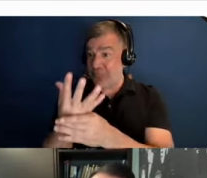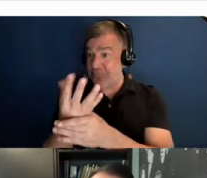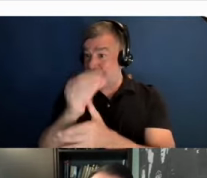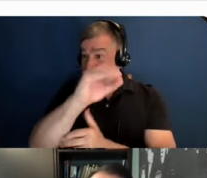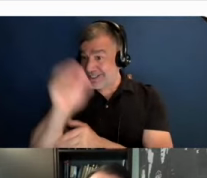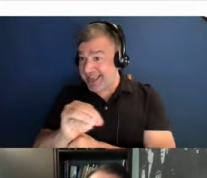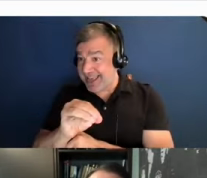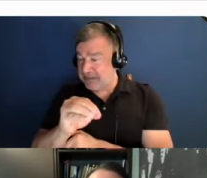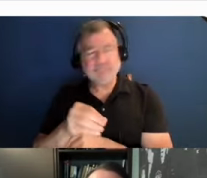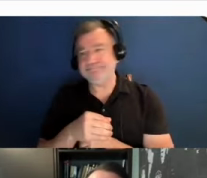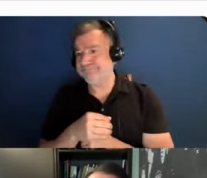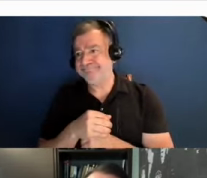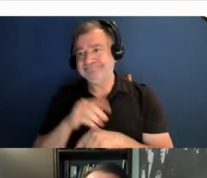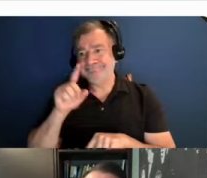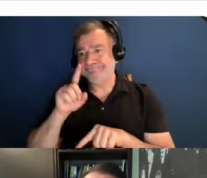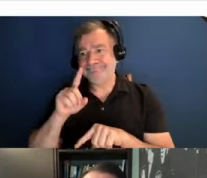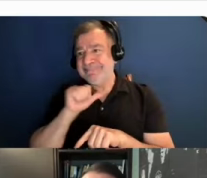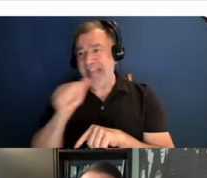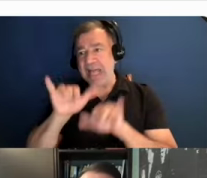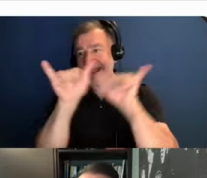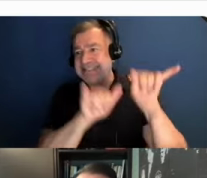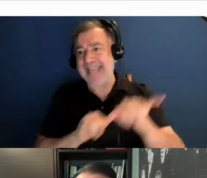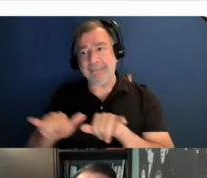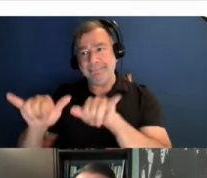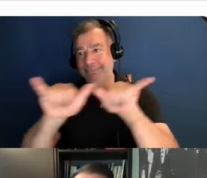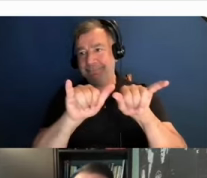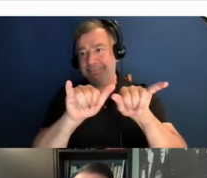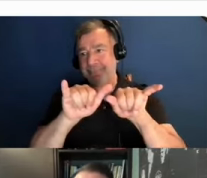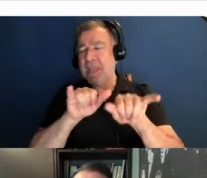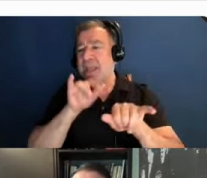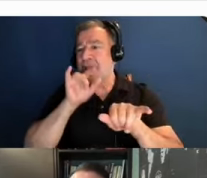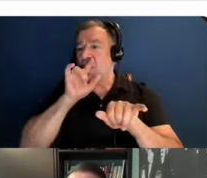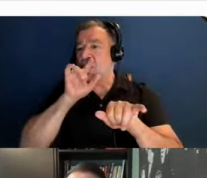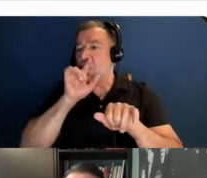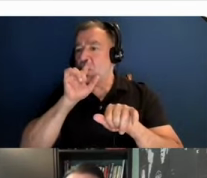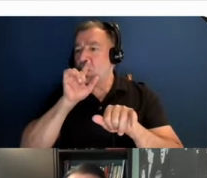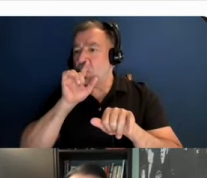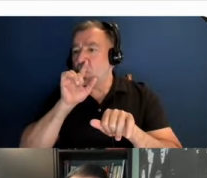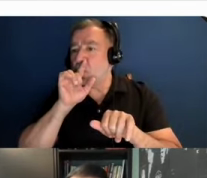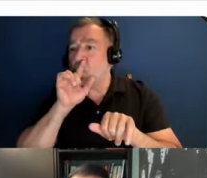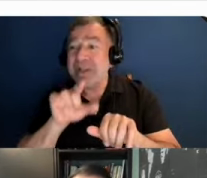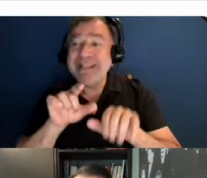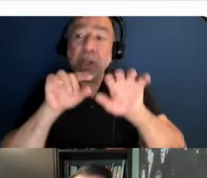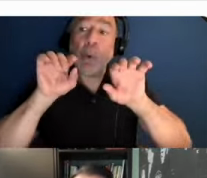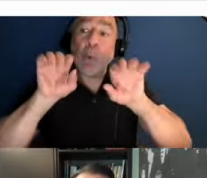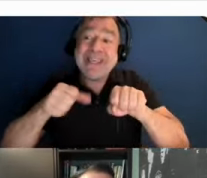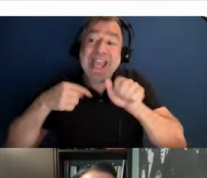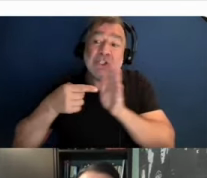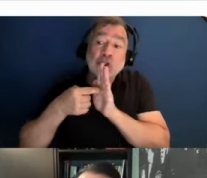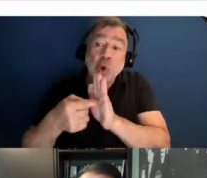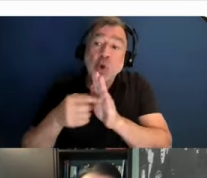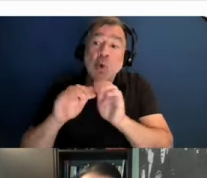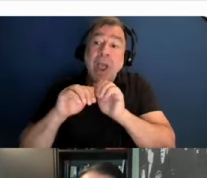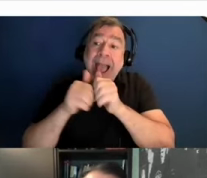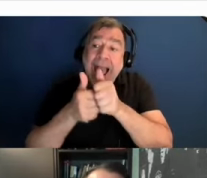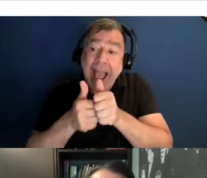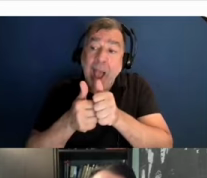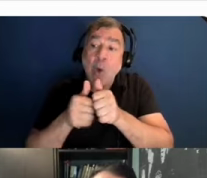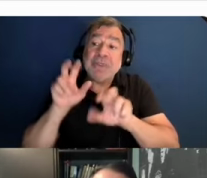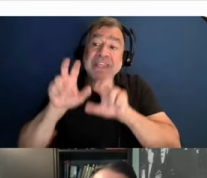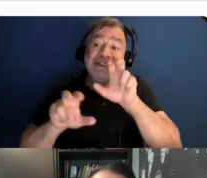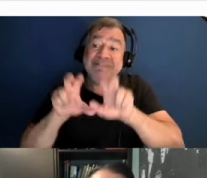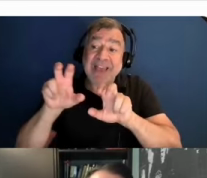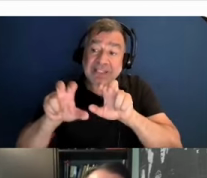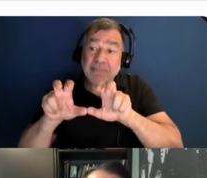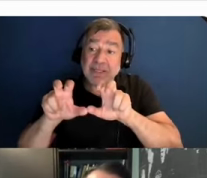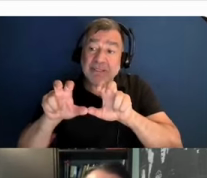on our websites how each of these savings and investment options have been performing in the past. It does not mean